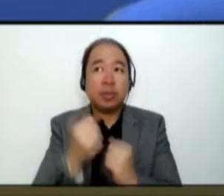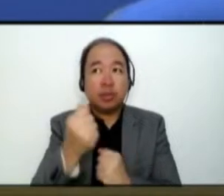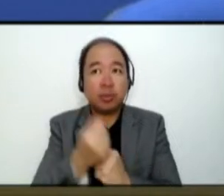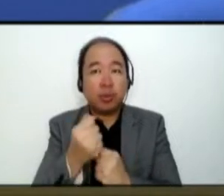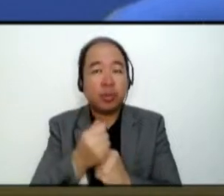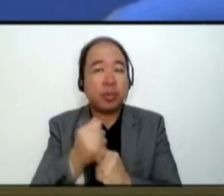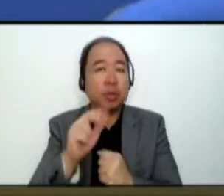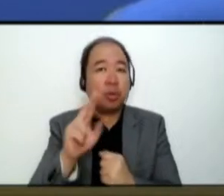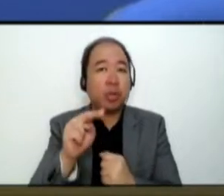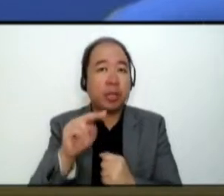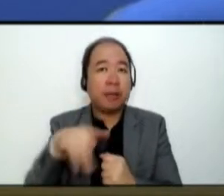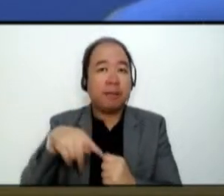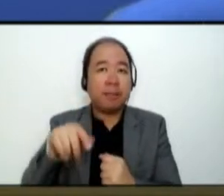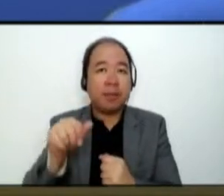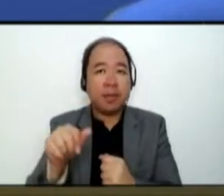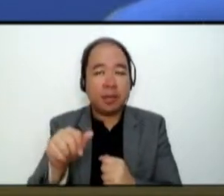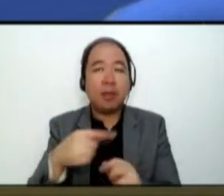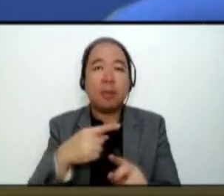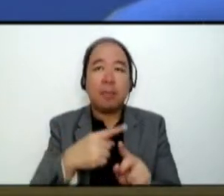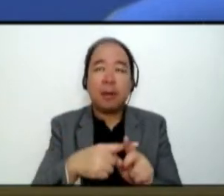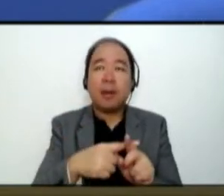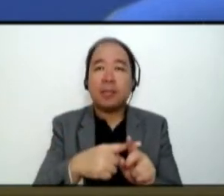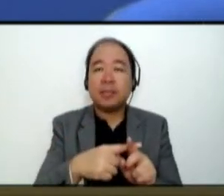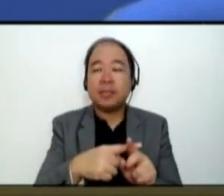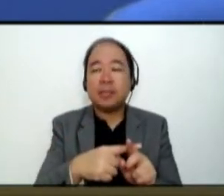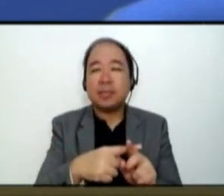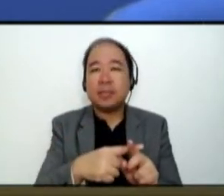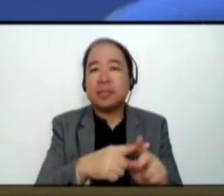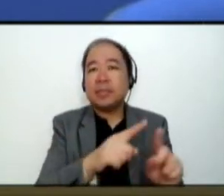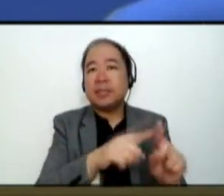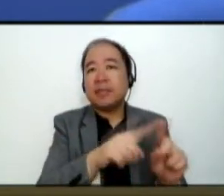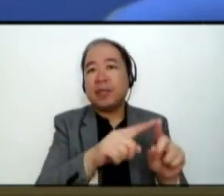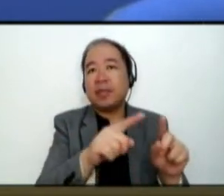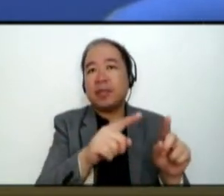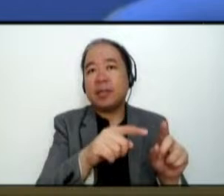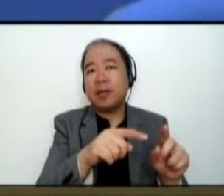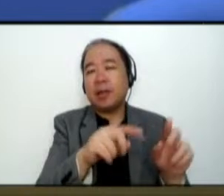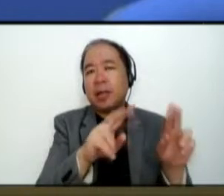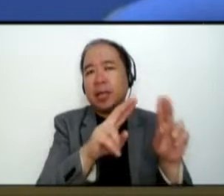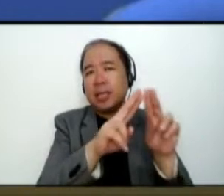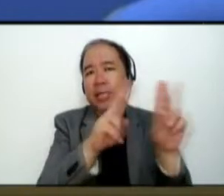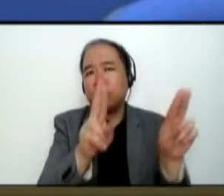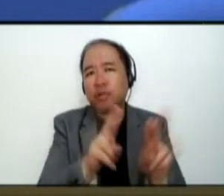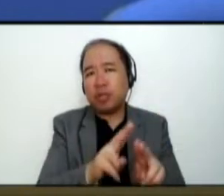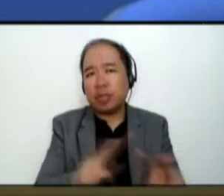UNFPA and HelpAge International, Indonesia recently hosted the